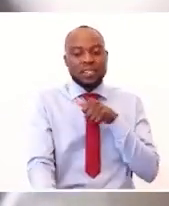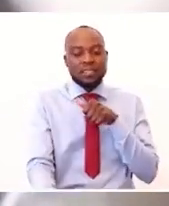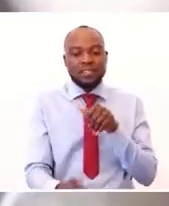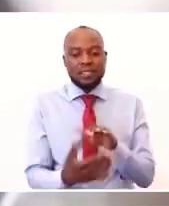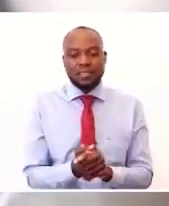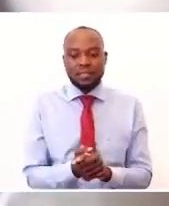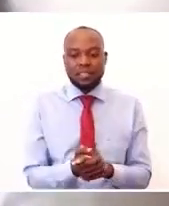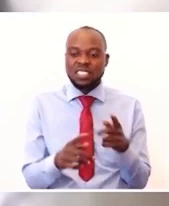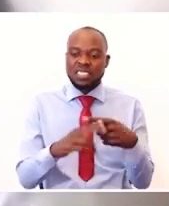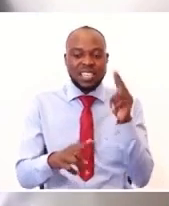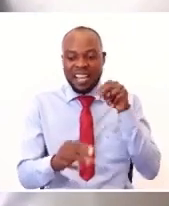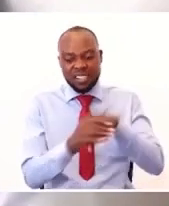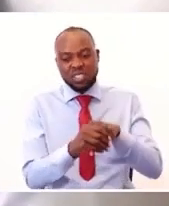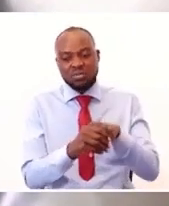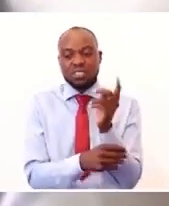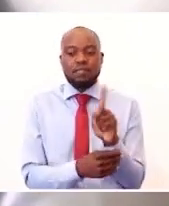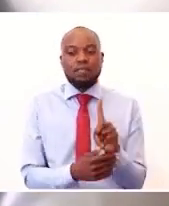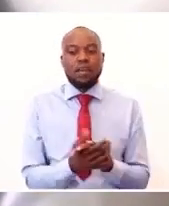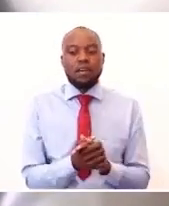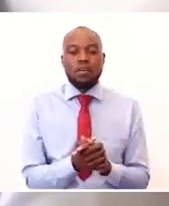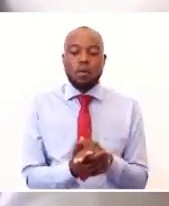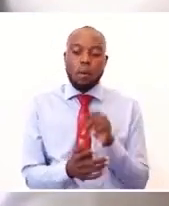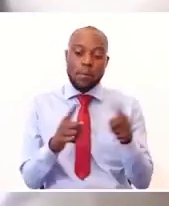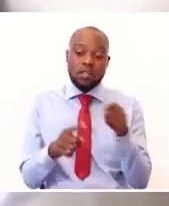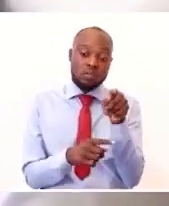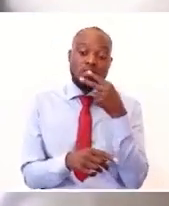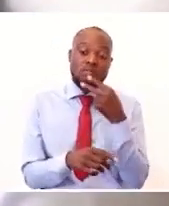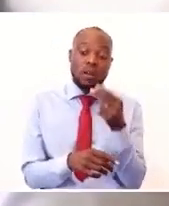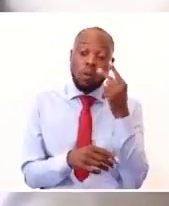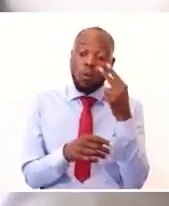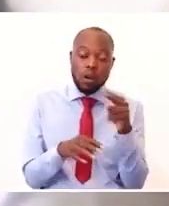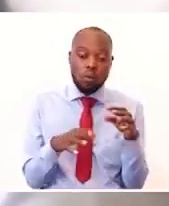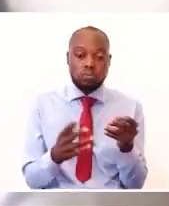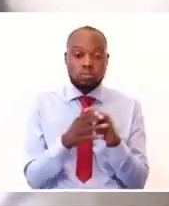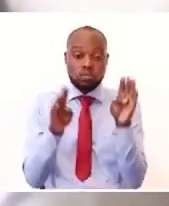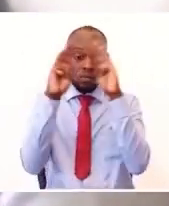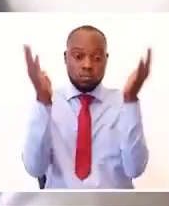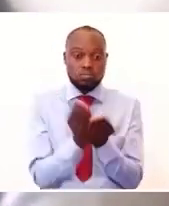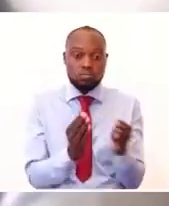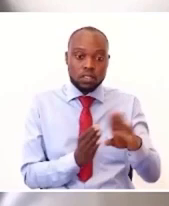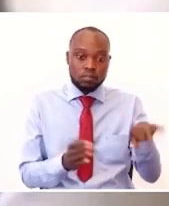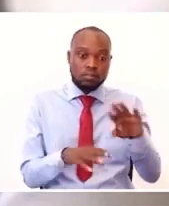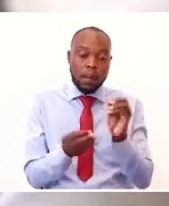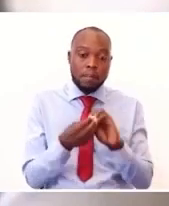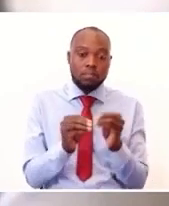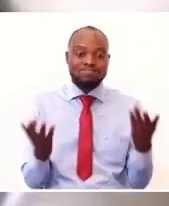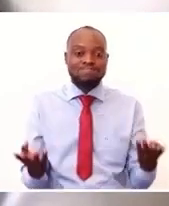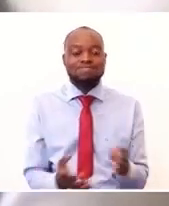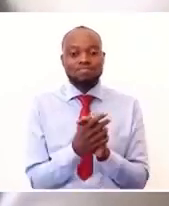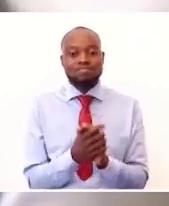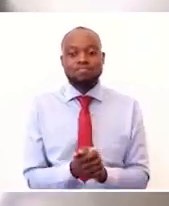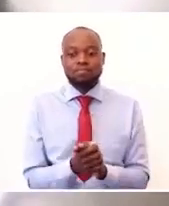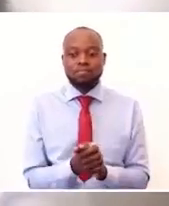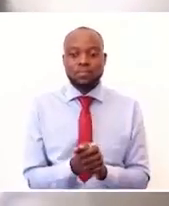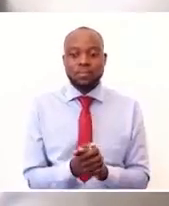inclusive as we want them to be. And so there is a need to ensure that there are global spaces that are democratic